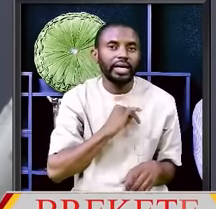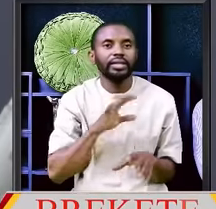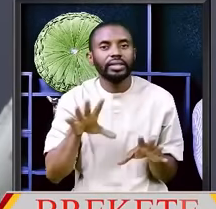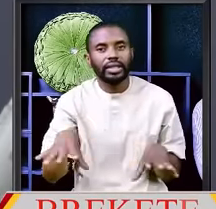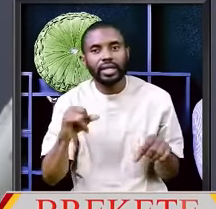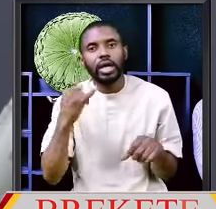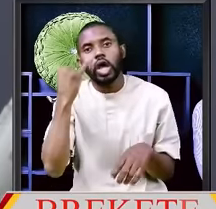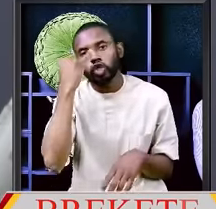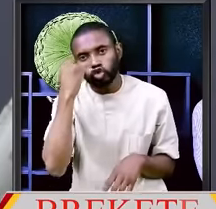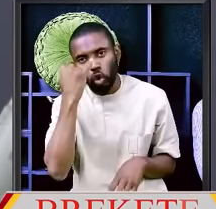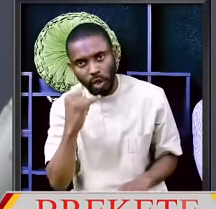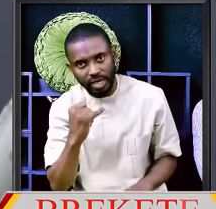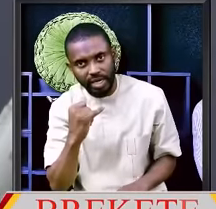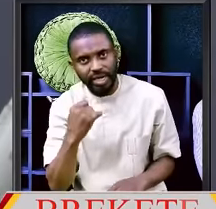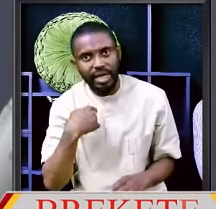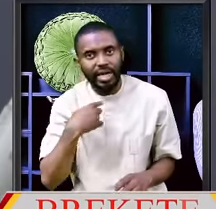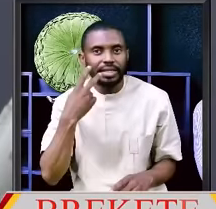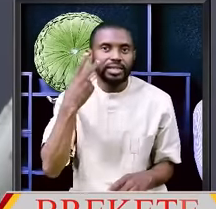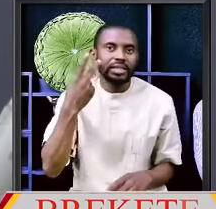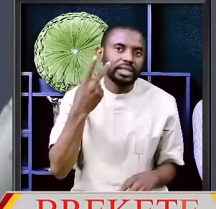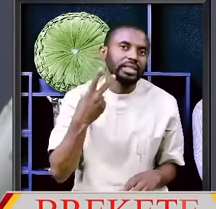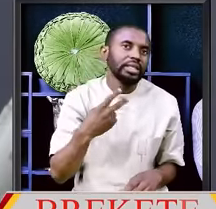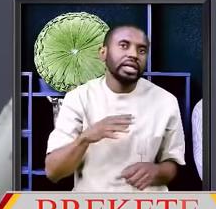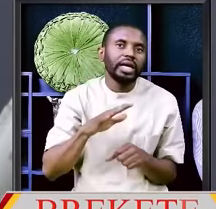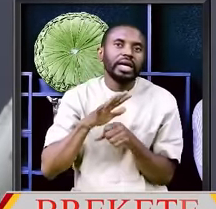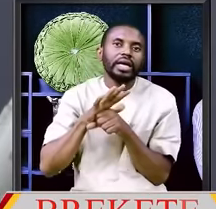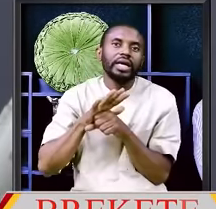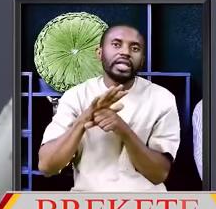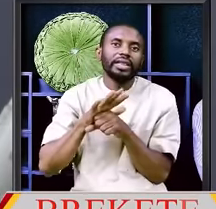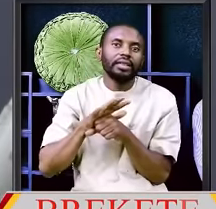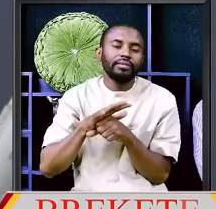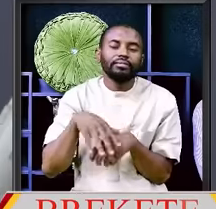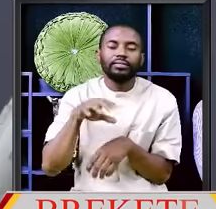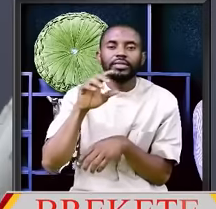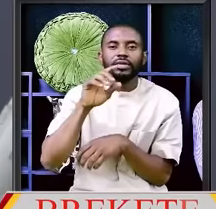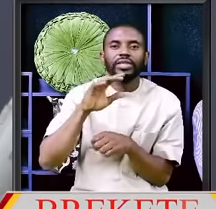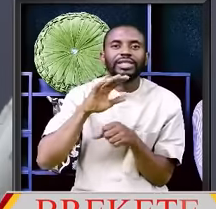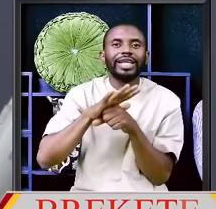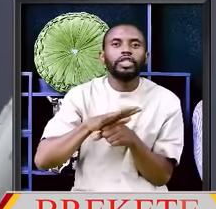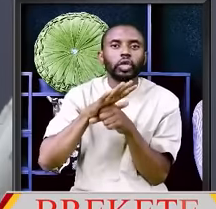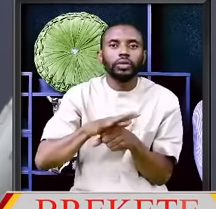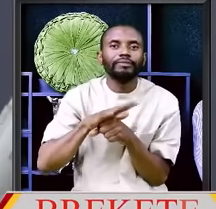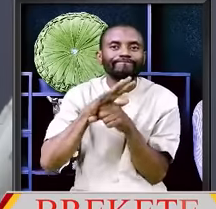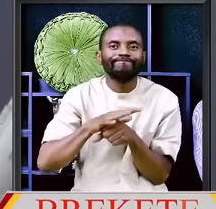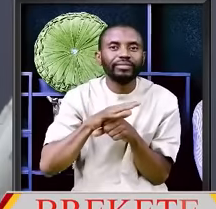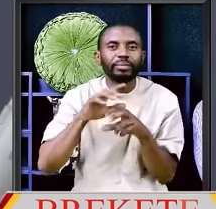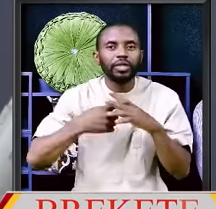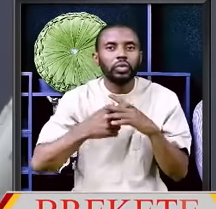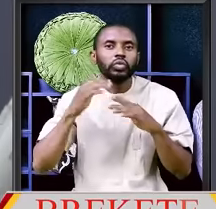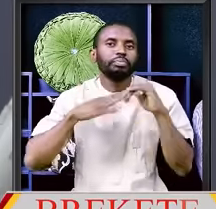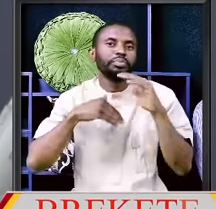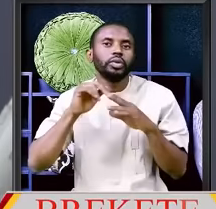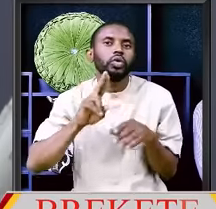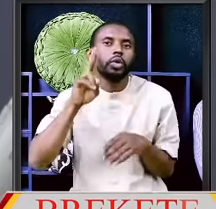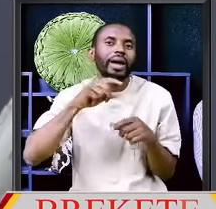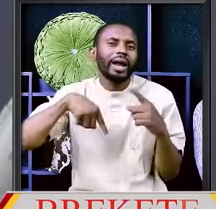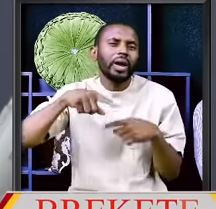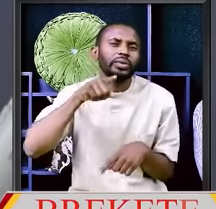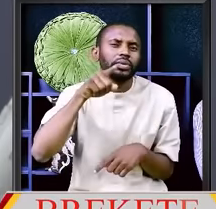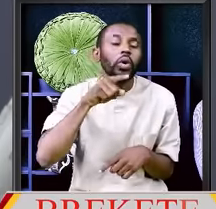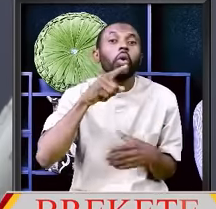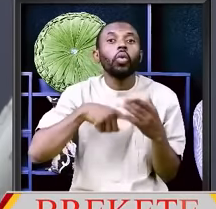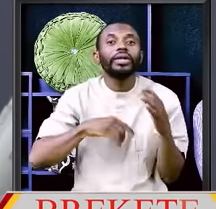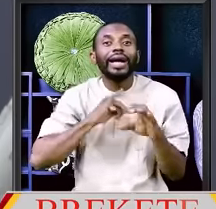joke. I see, say, tension don't they build up around you. And what I do, not just